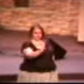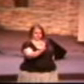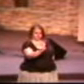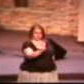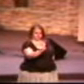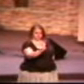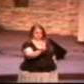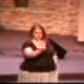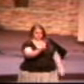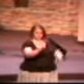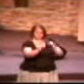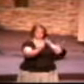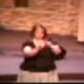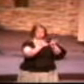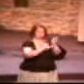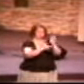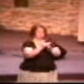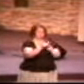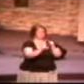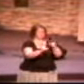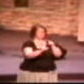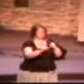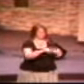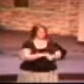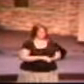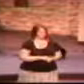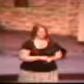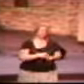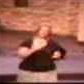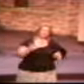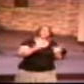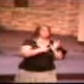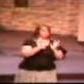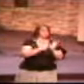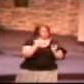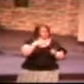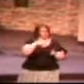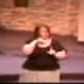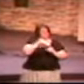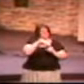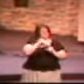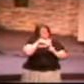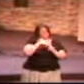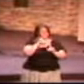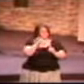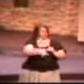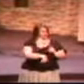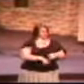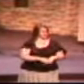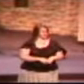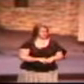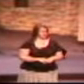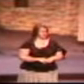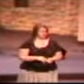and it's Jesus and sometimes we need a reminder of that because when you live in my kingdom